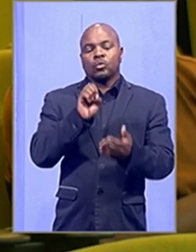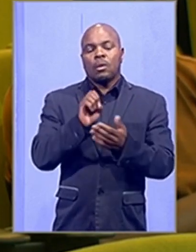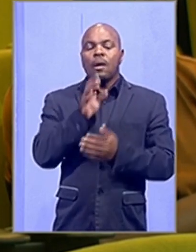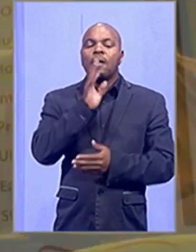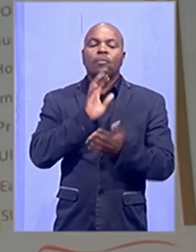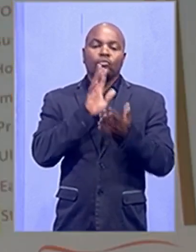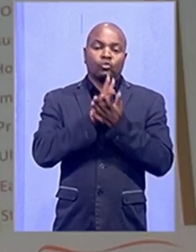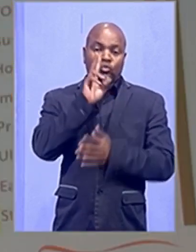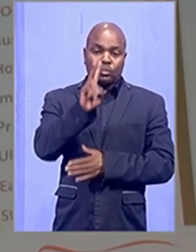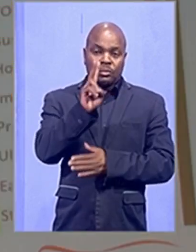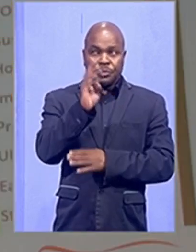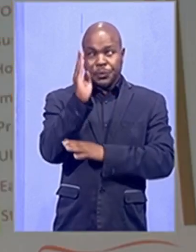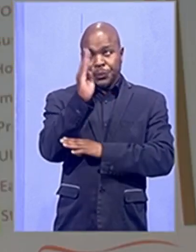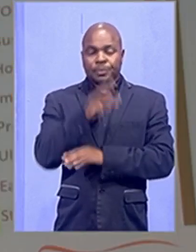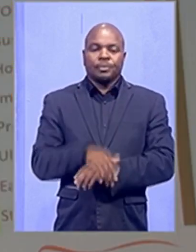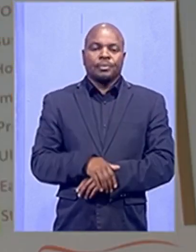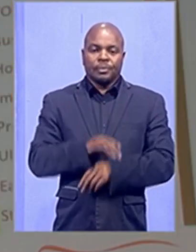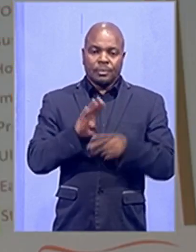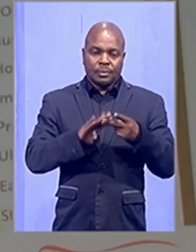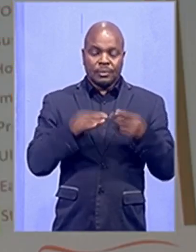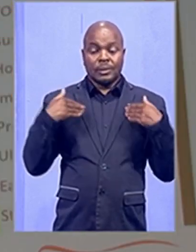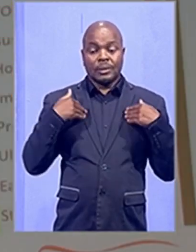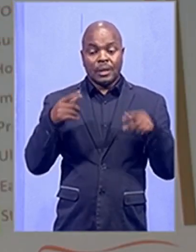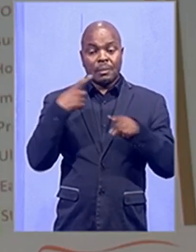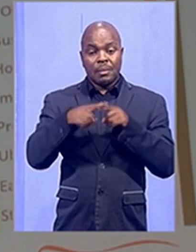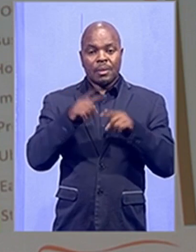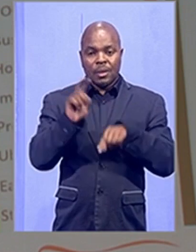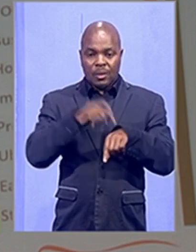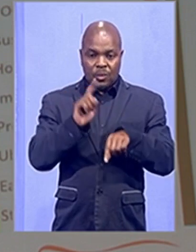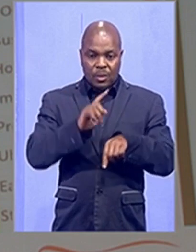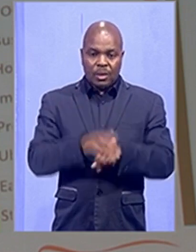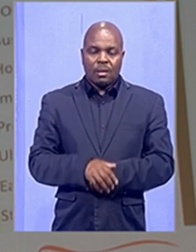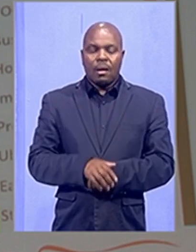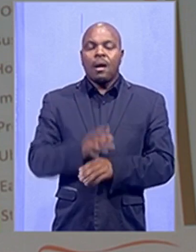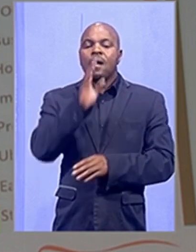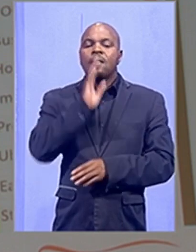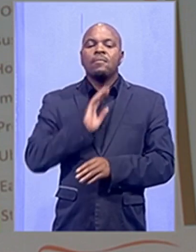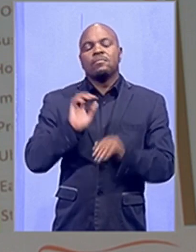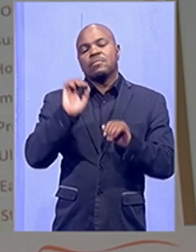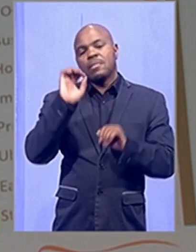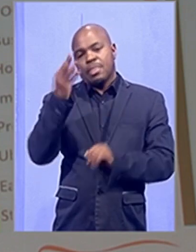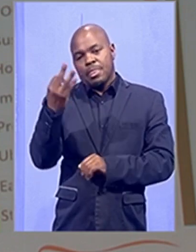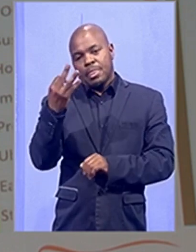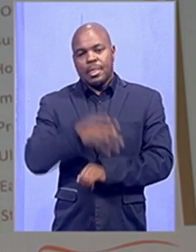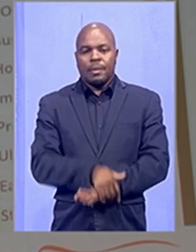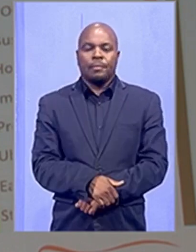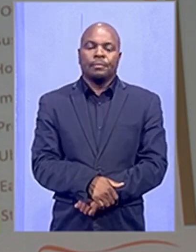bolesomepedi gomme papadi e thoma seripa morago ga iri ya boraro.